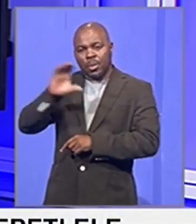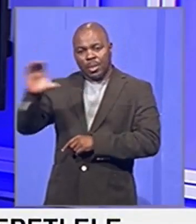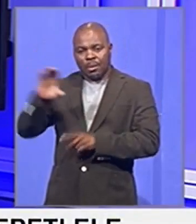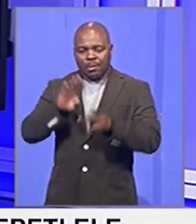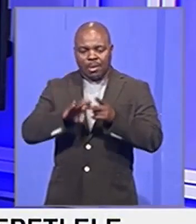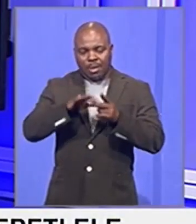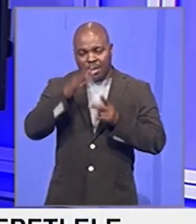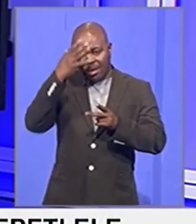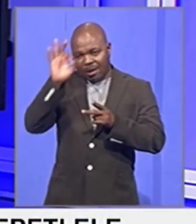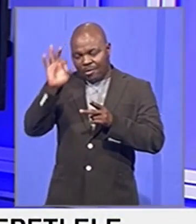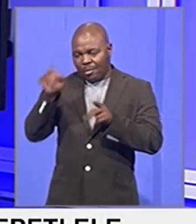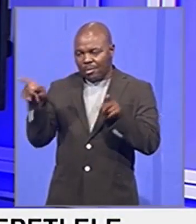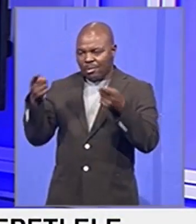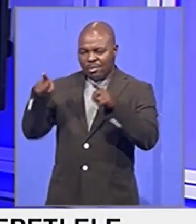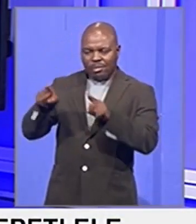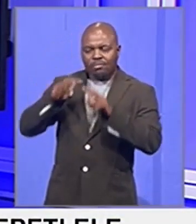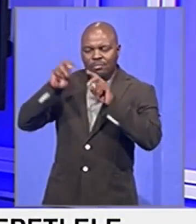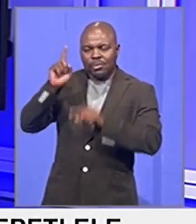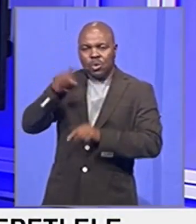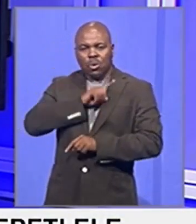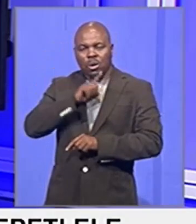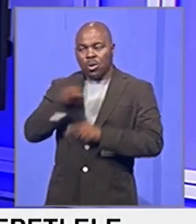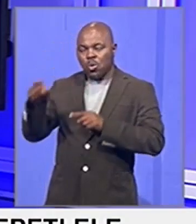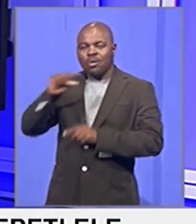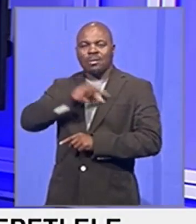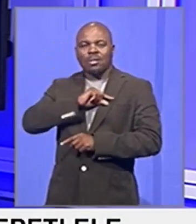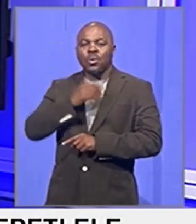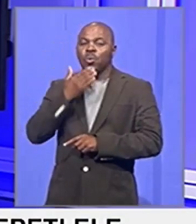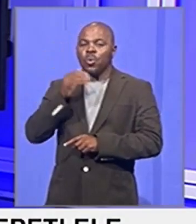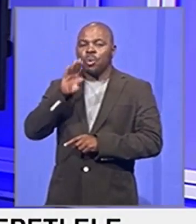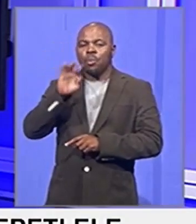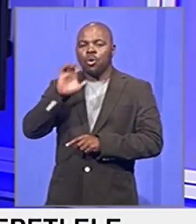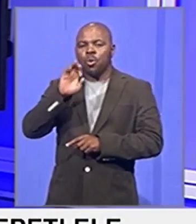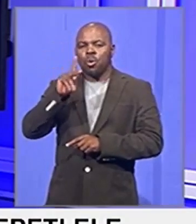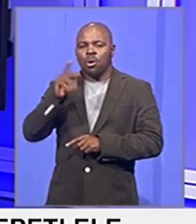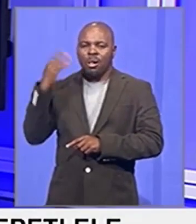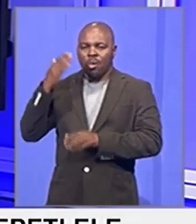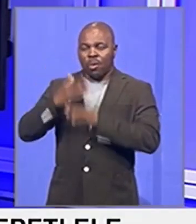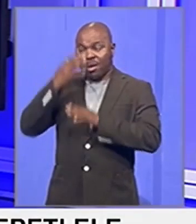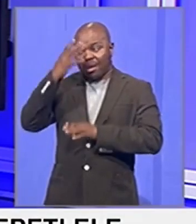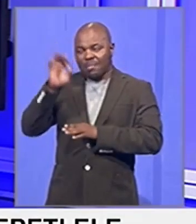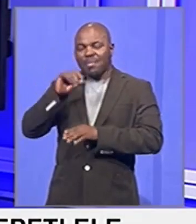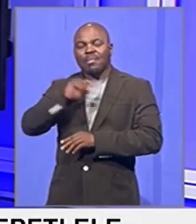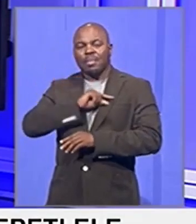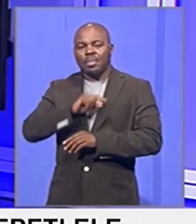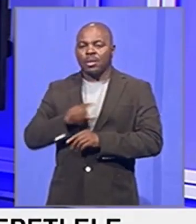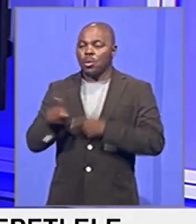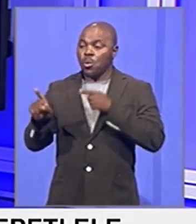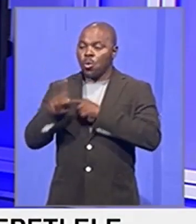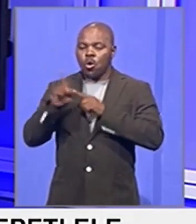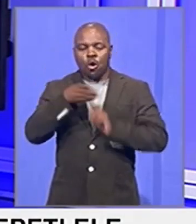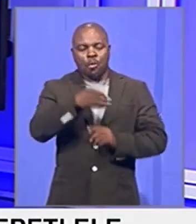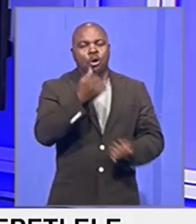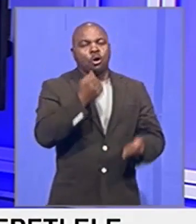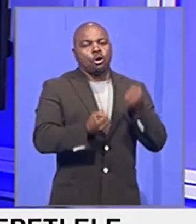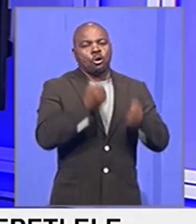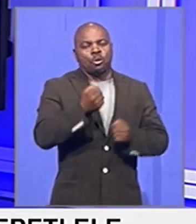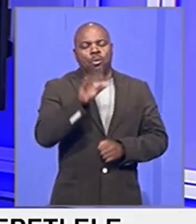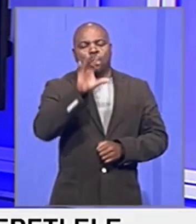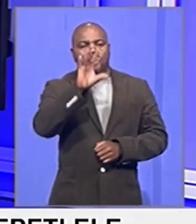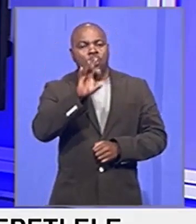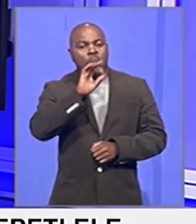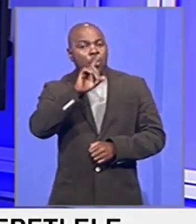Cape ya fumanweng a le molato e leng John Block ha a ntse a le pusong. Block o hlahelletse kgotla ka labobedi